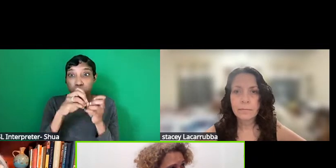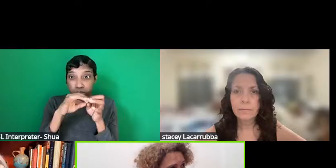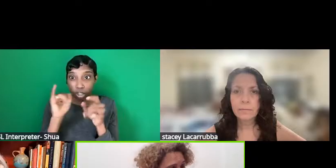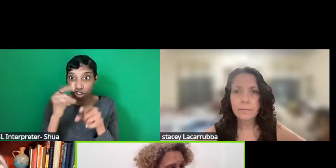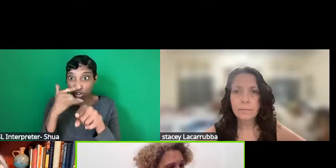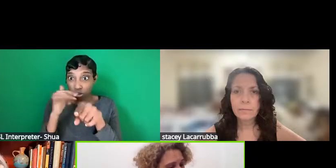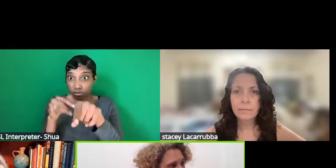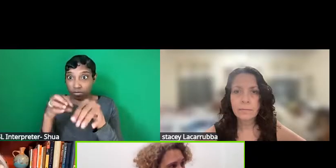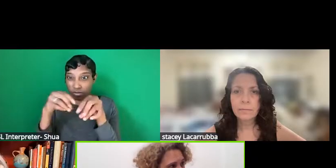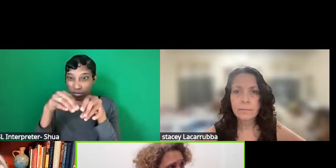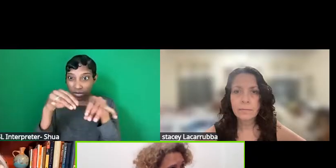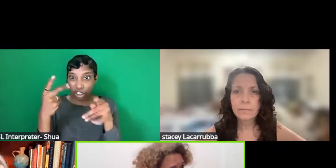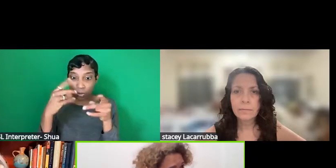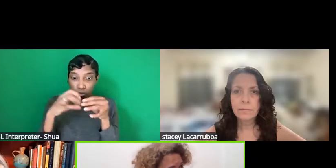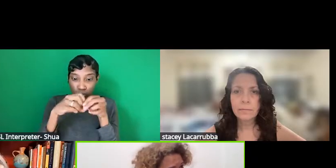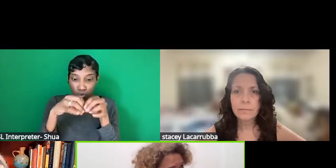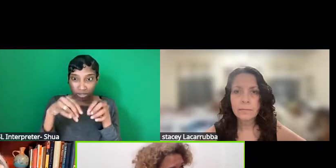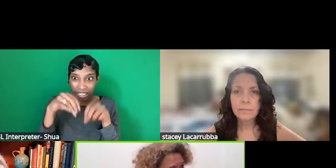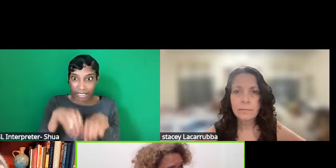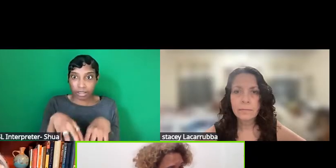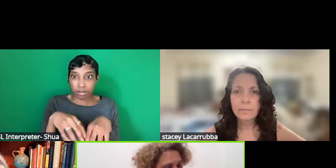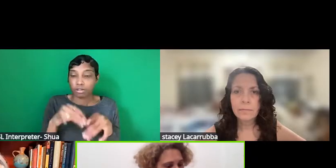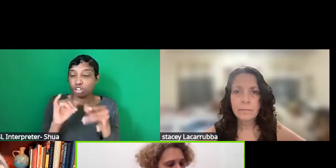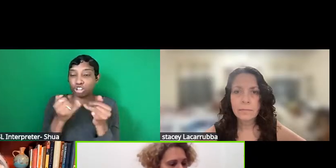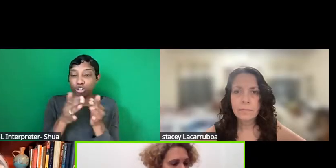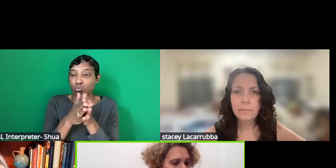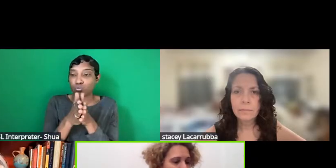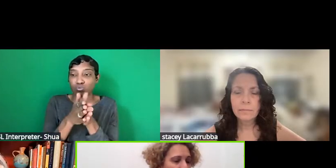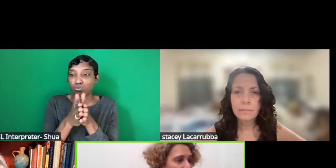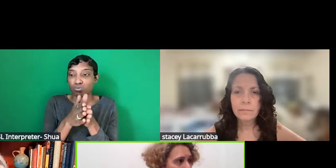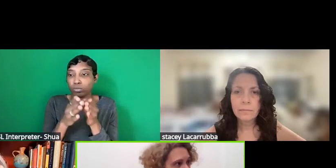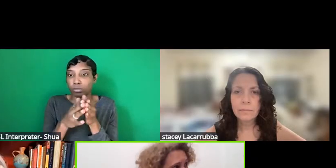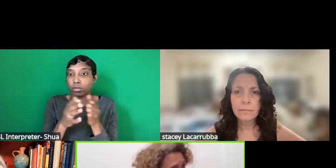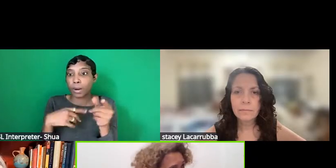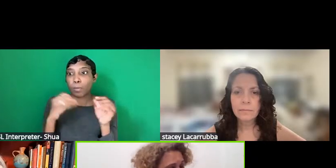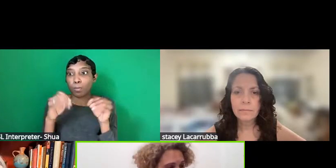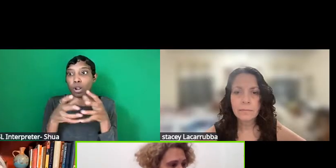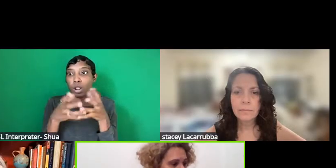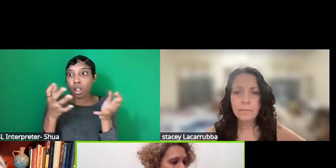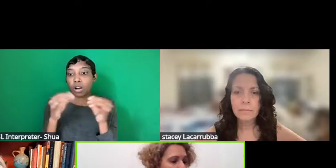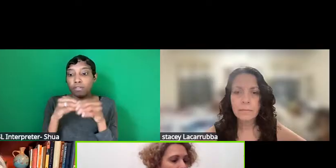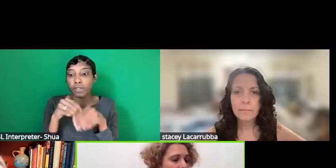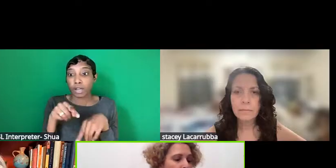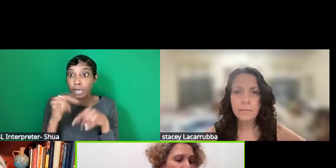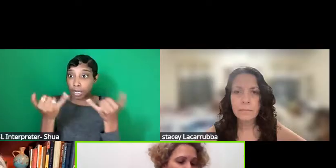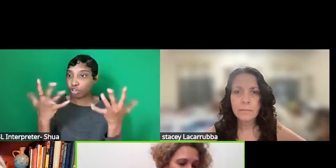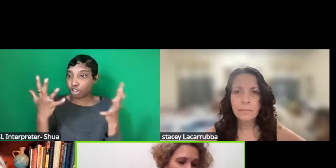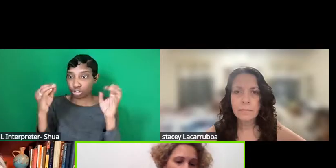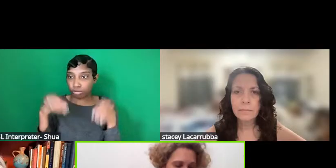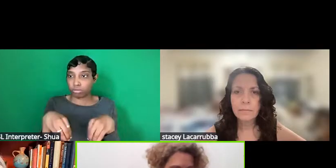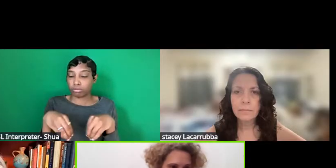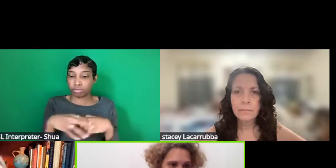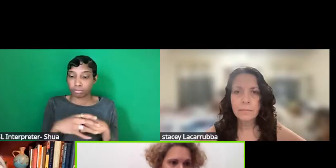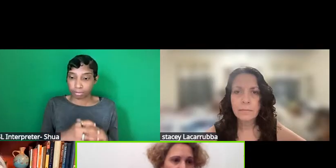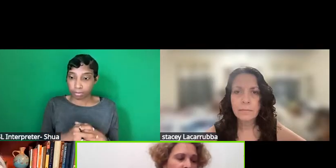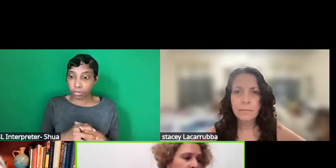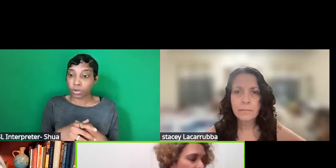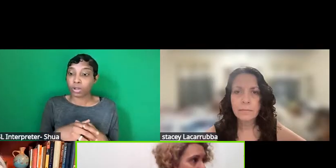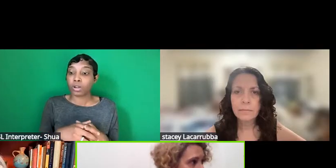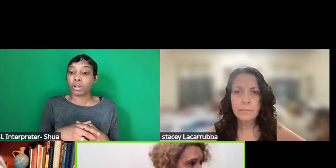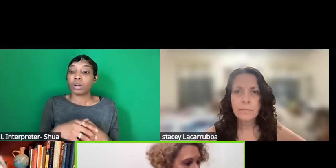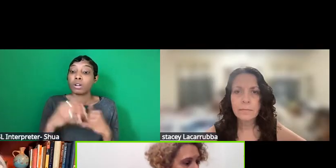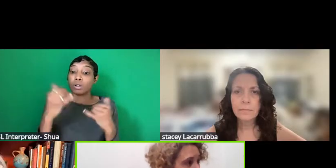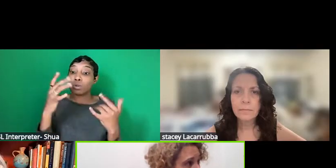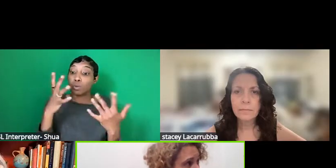about that. But you can see what I did. I just crunched it all up in there and now it's in there. And when we stir it, that's going to